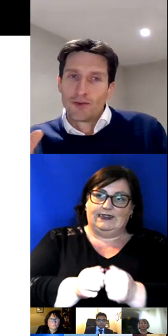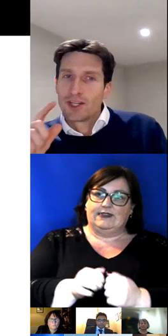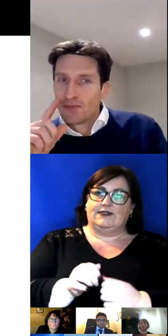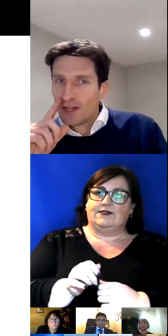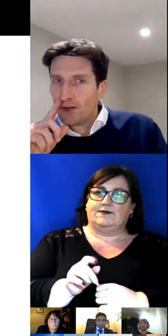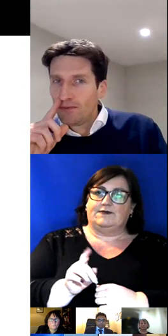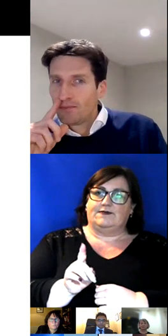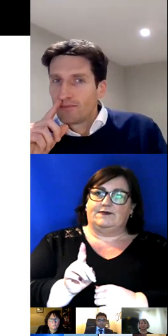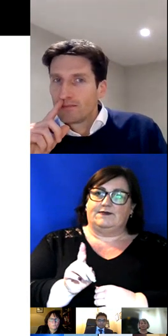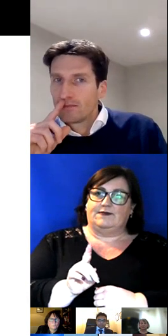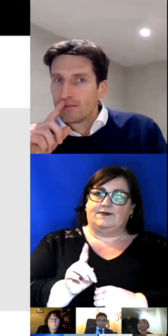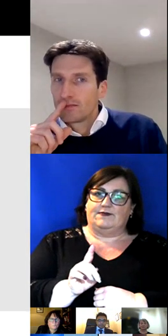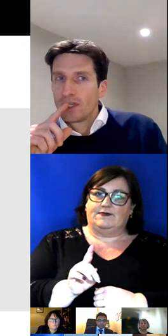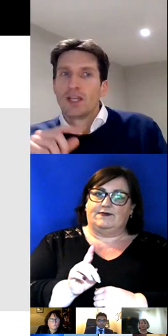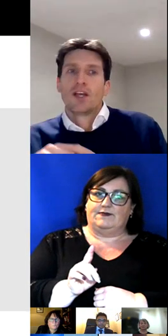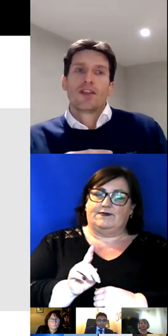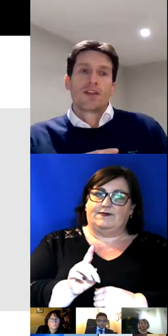Erica, if you could just flick on.